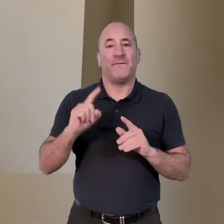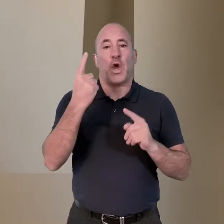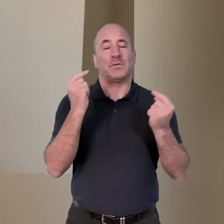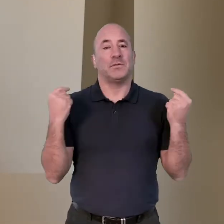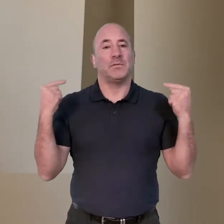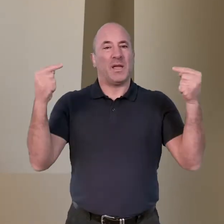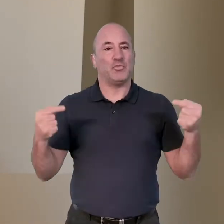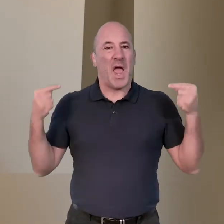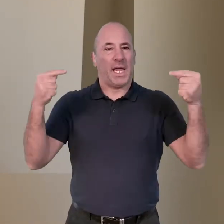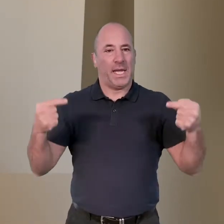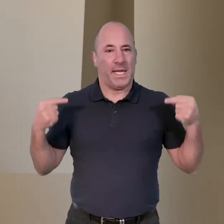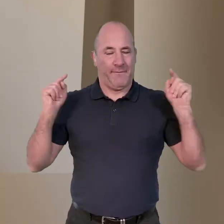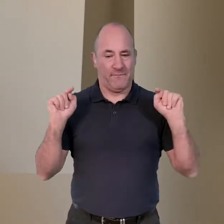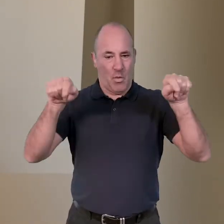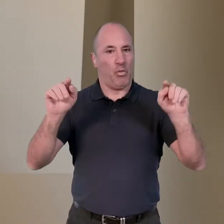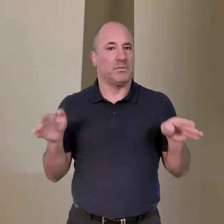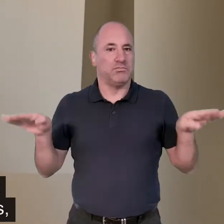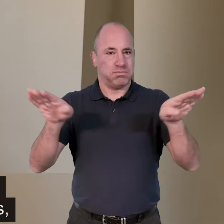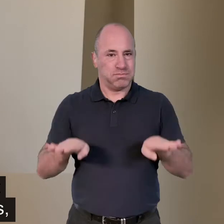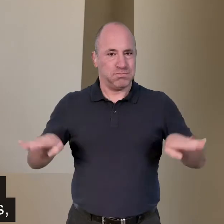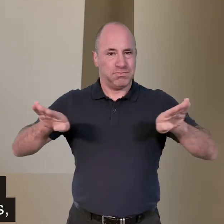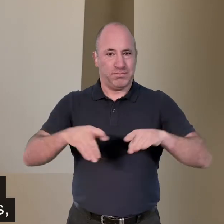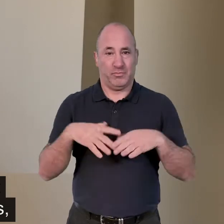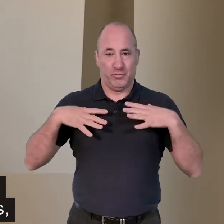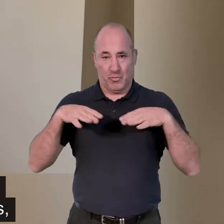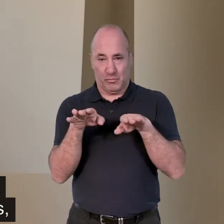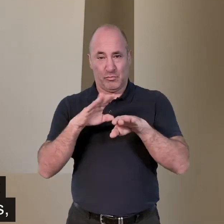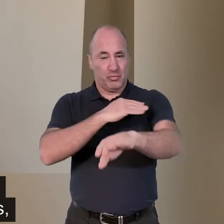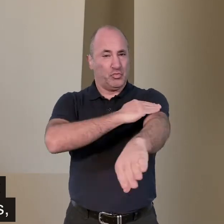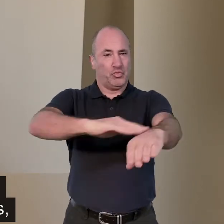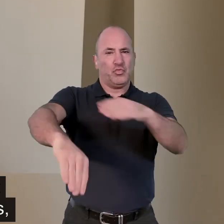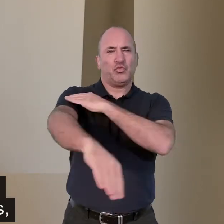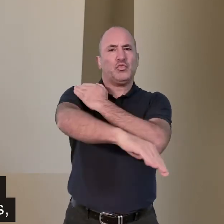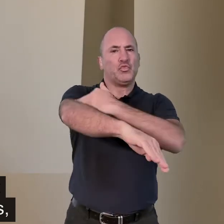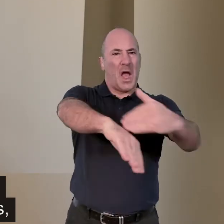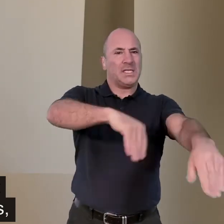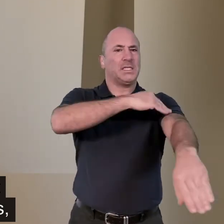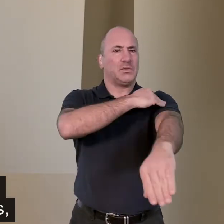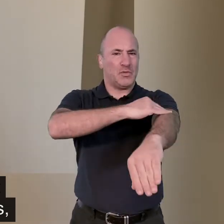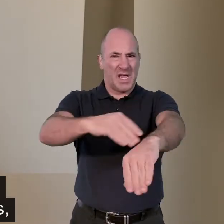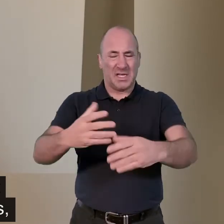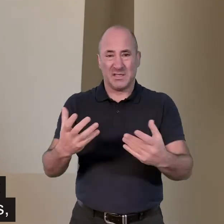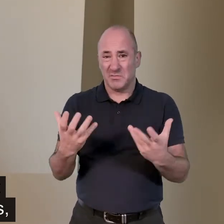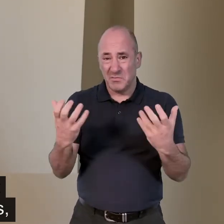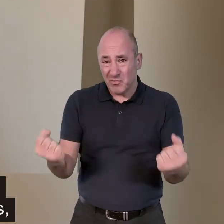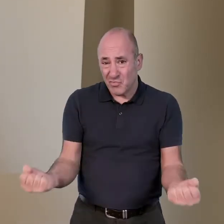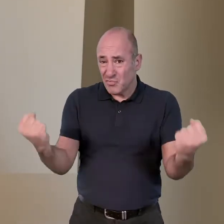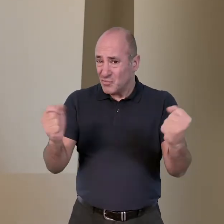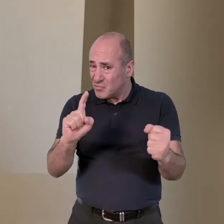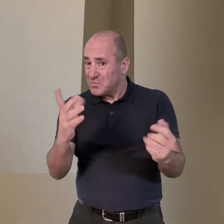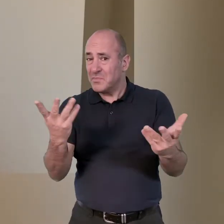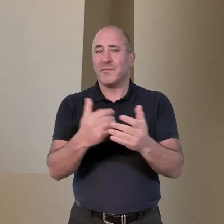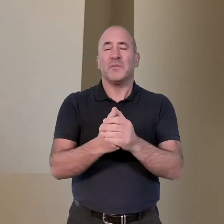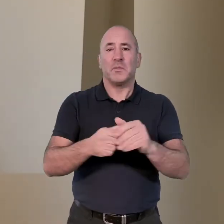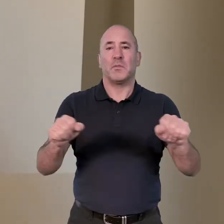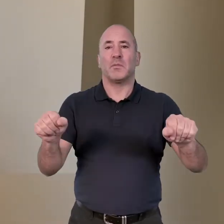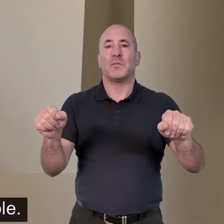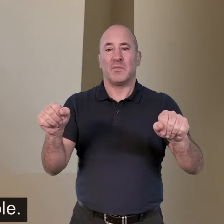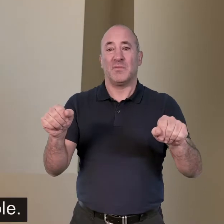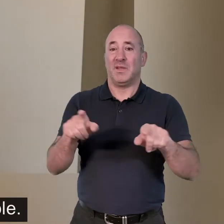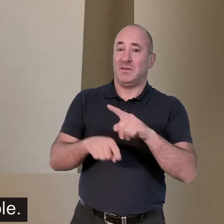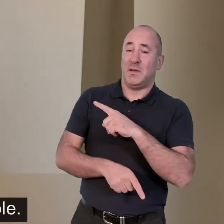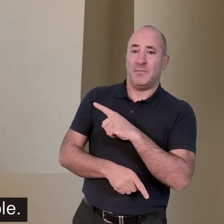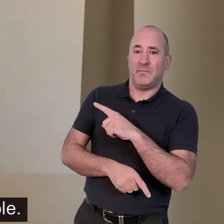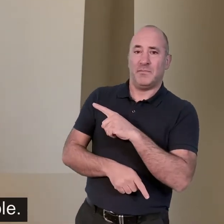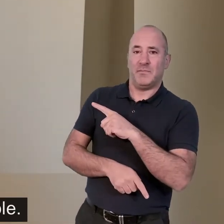and we can work clockwise first, okay? So once your arms are nice and straight and you've chosen your weights, we're going to rotate round, and